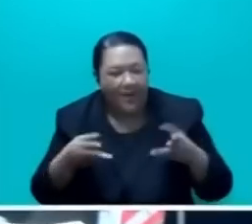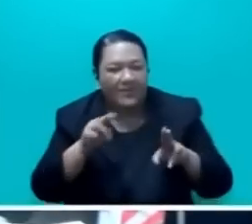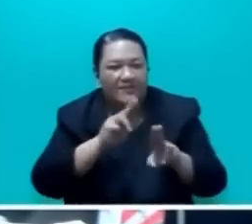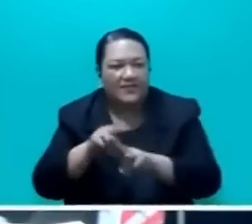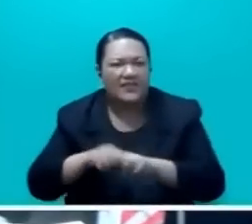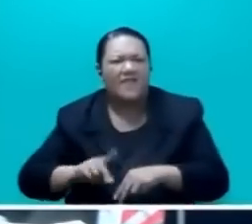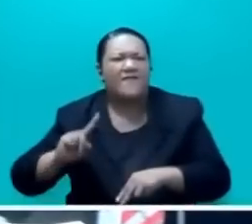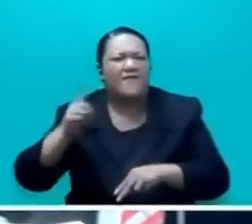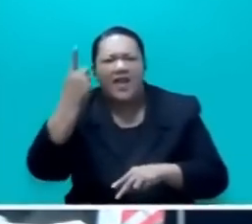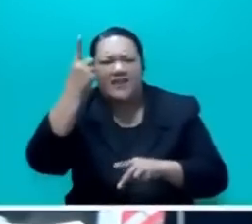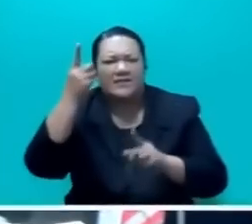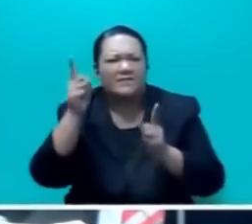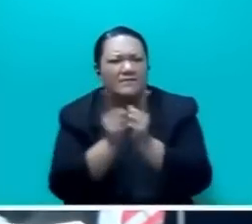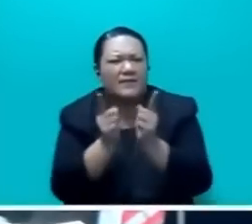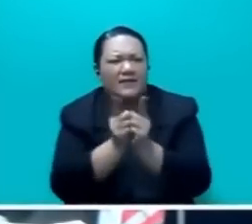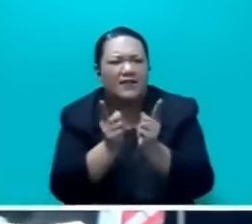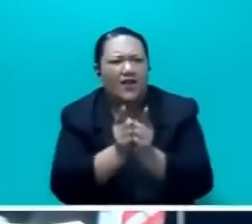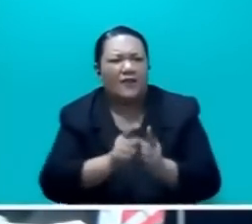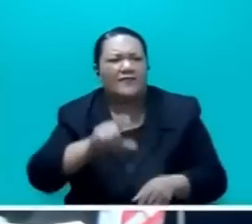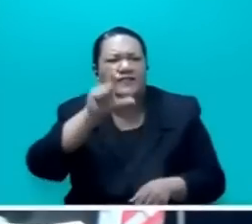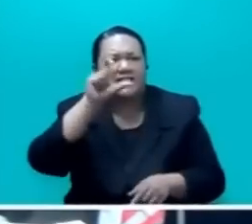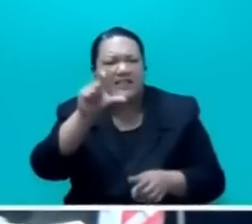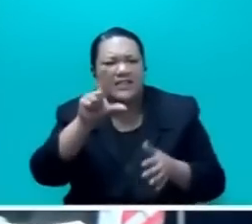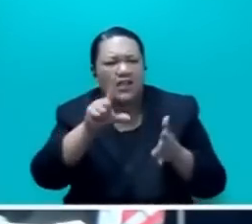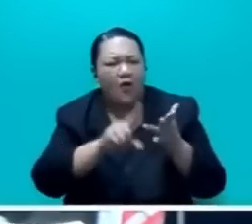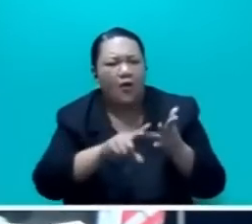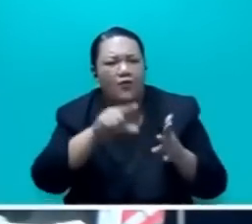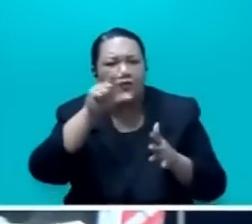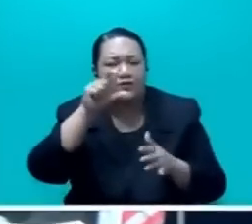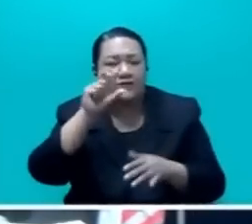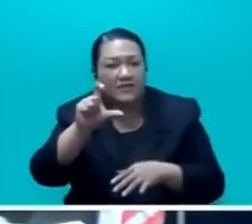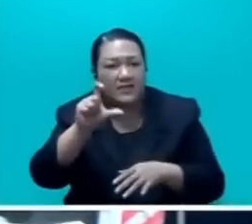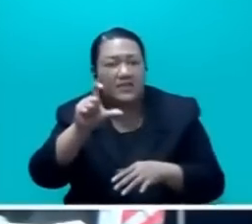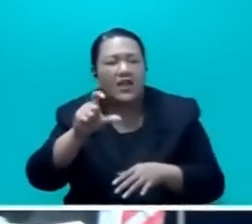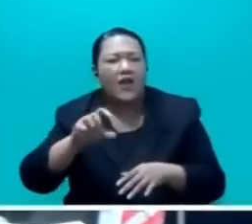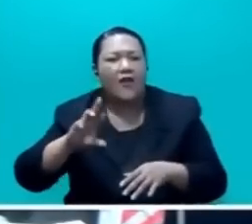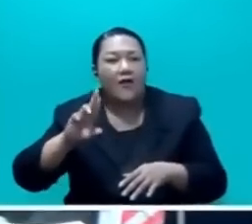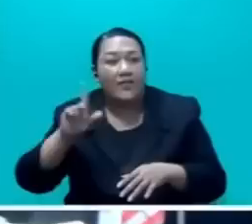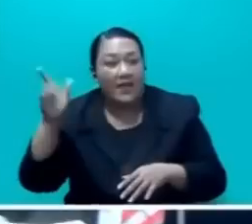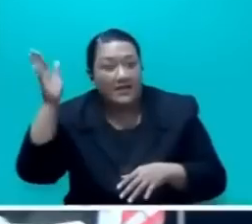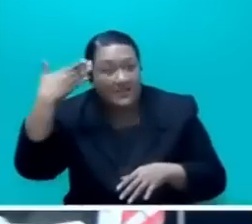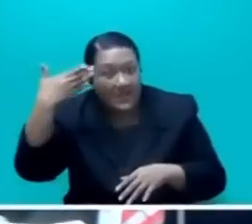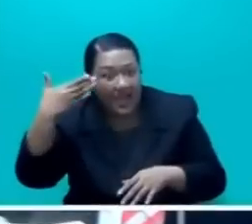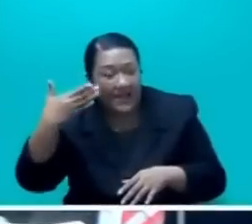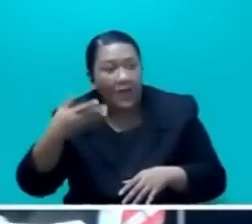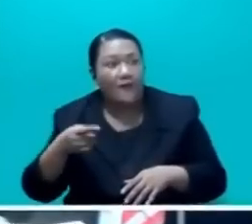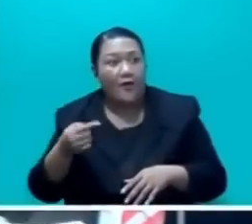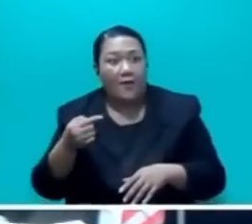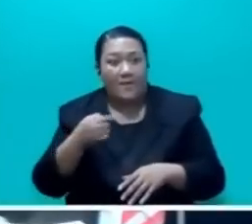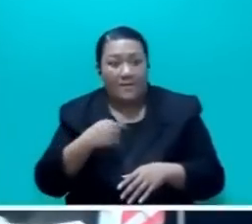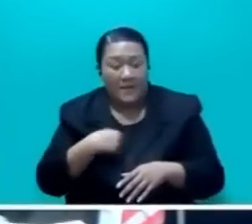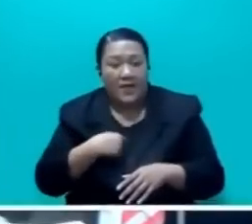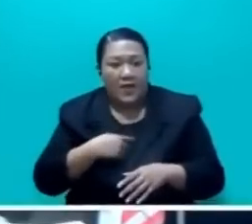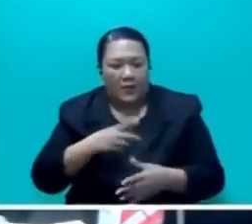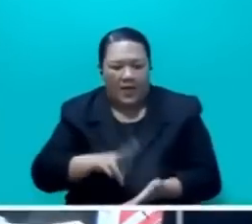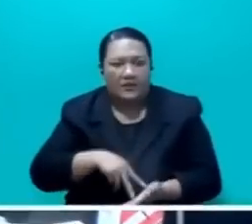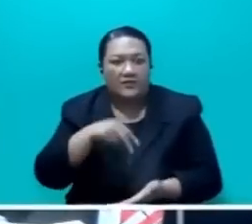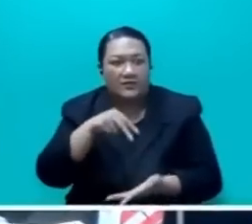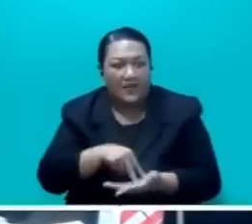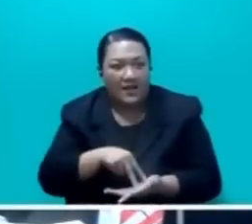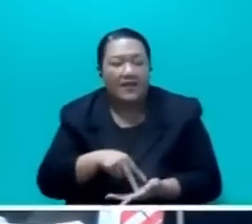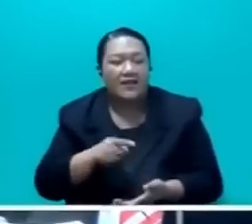first meeting of the COC that resulted in the expulsion of my predecessor, who used to stay here, out of this